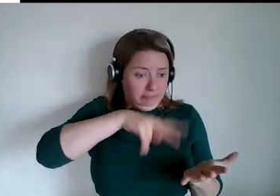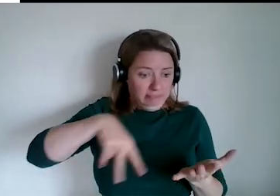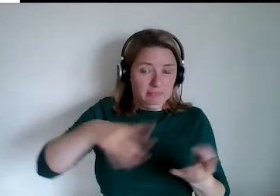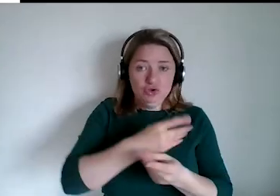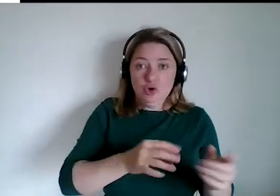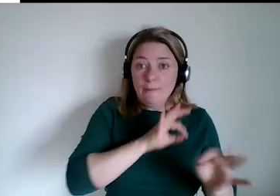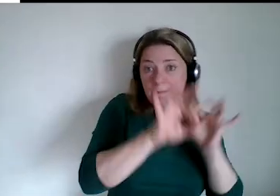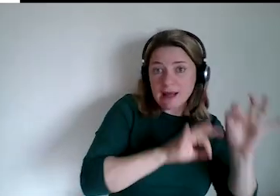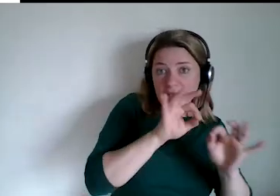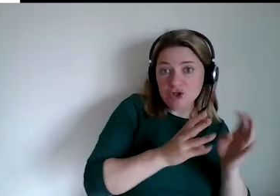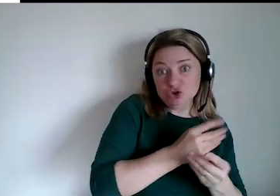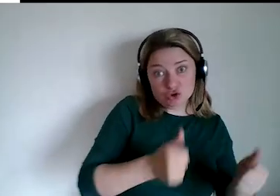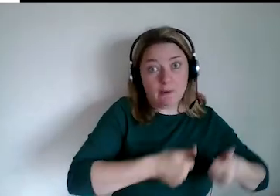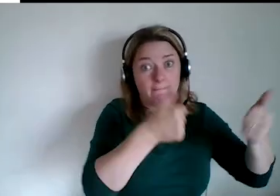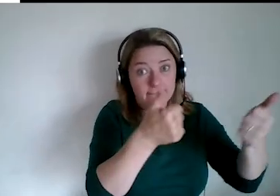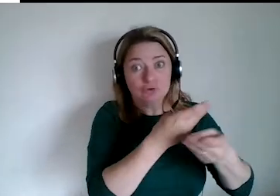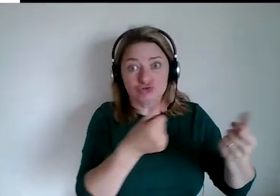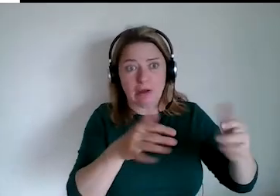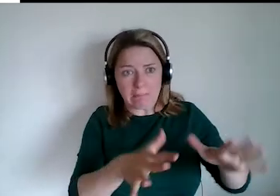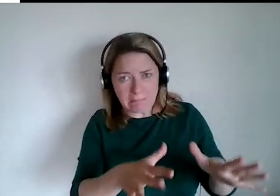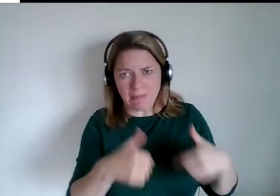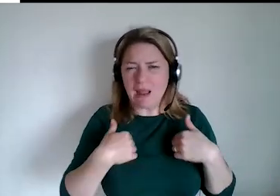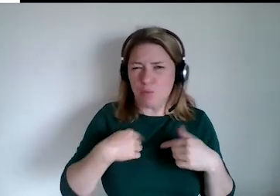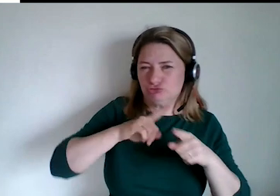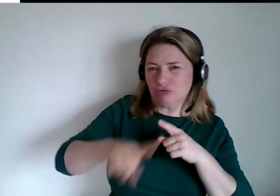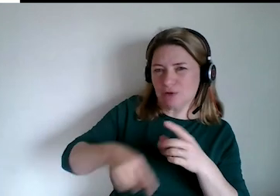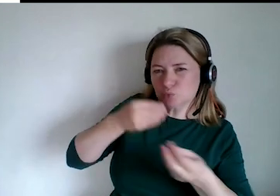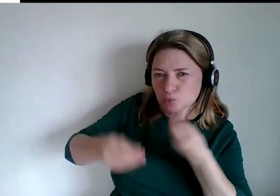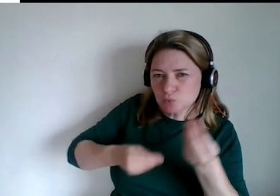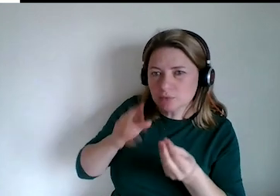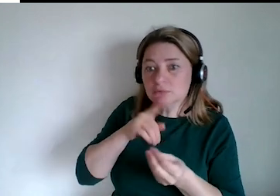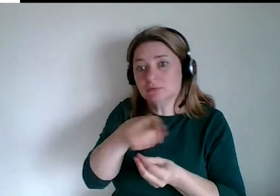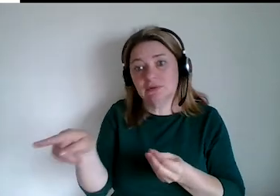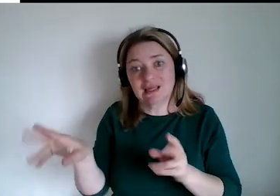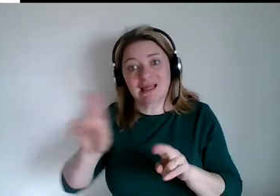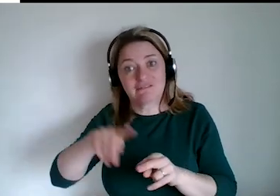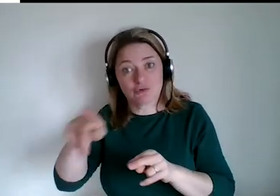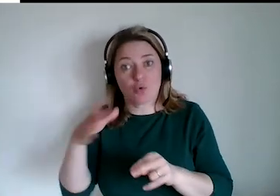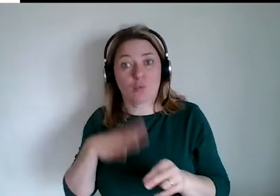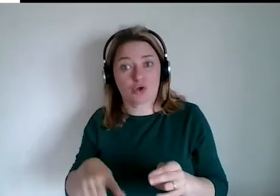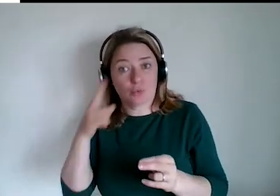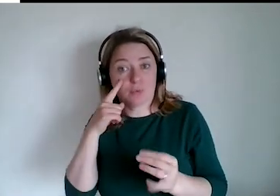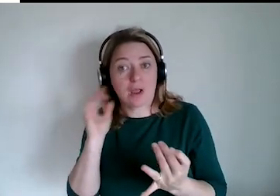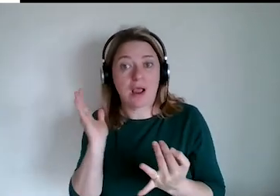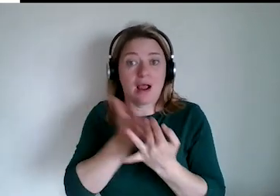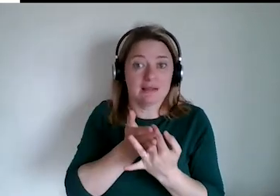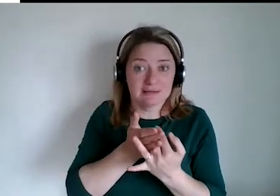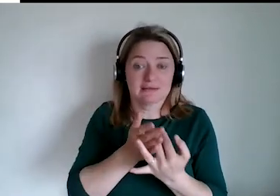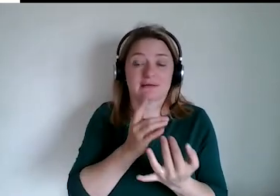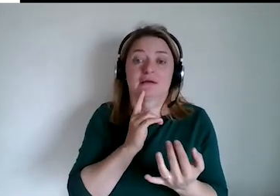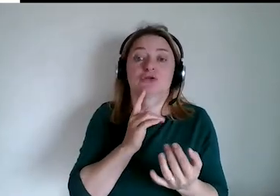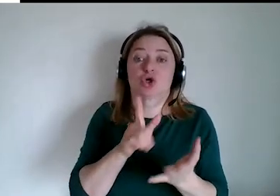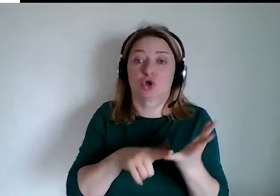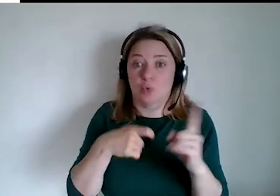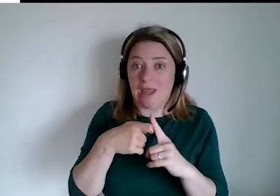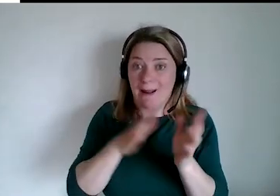them not so good, and just tell you really what you should and shouldn't think about if you're applying to access UKMED data. Because